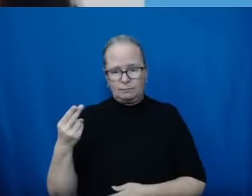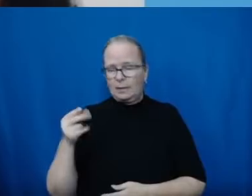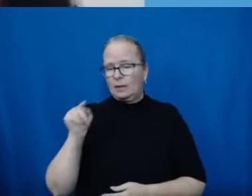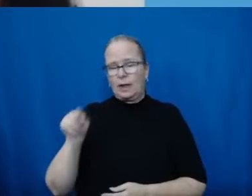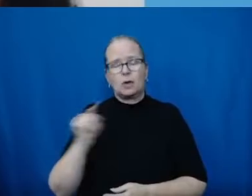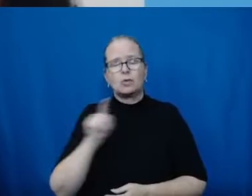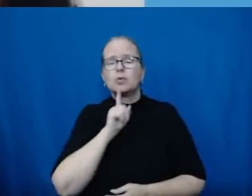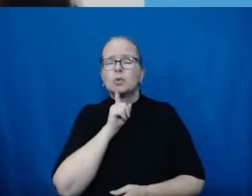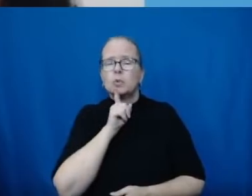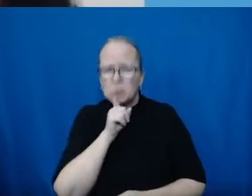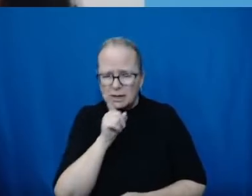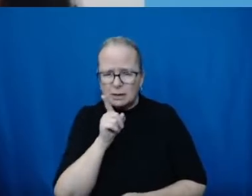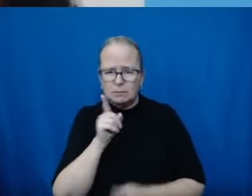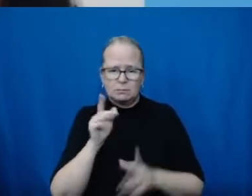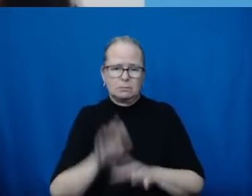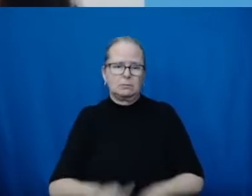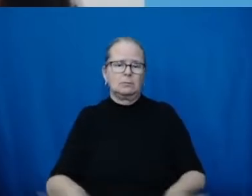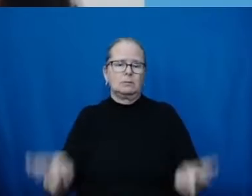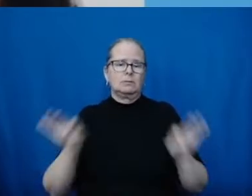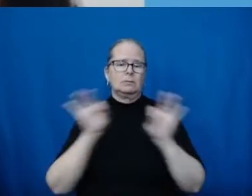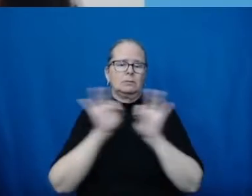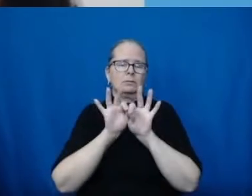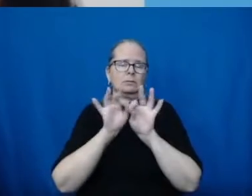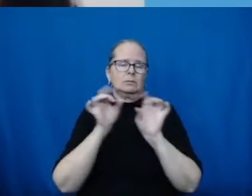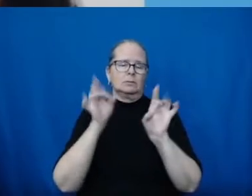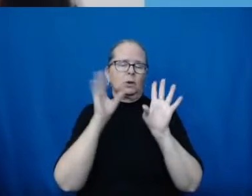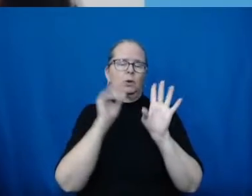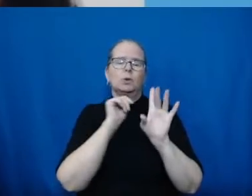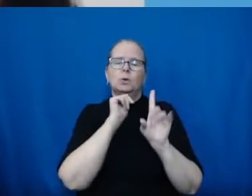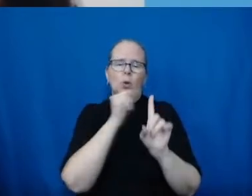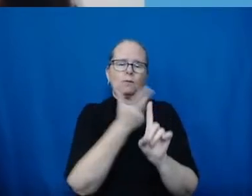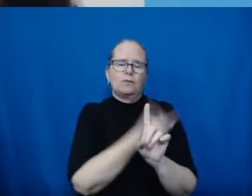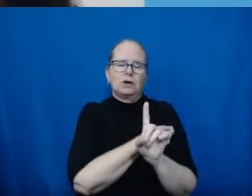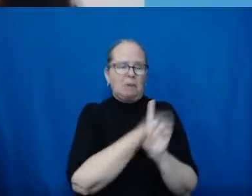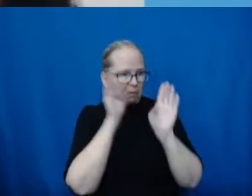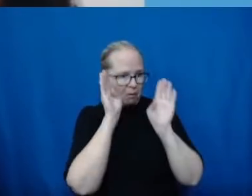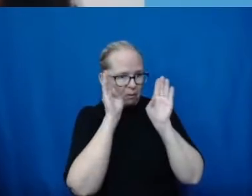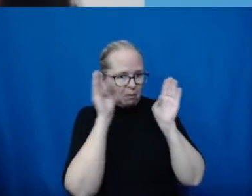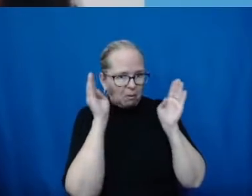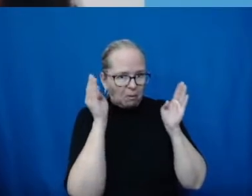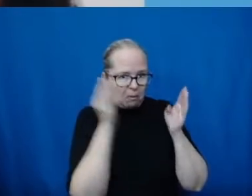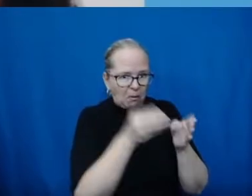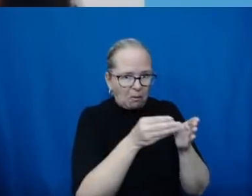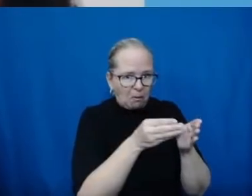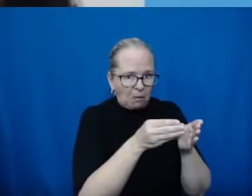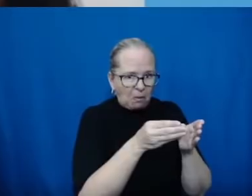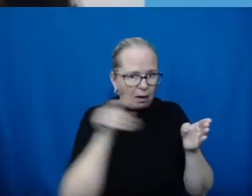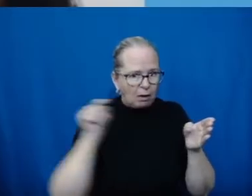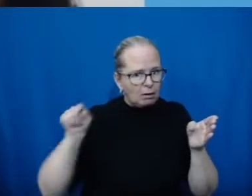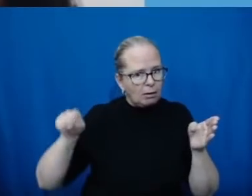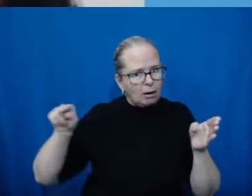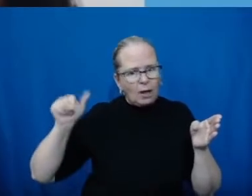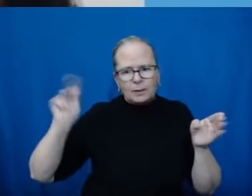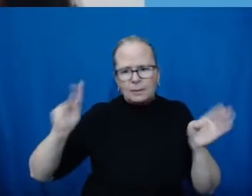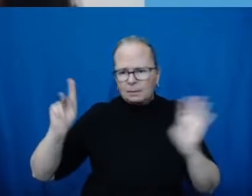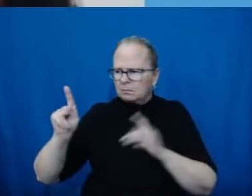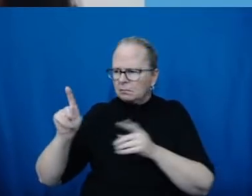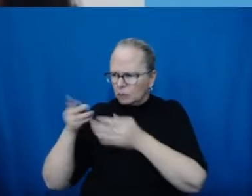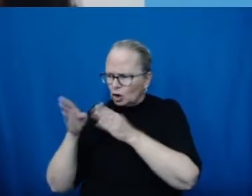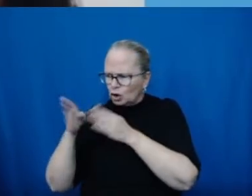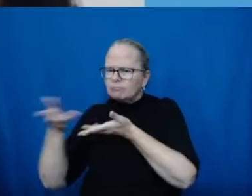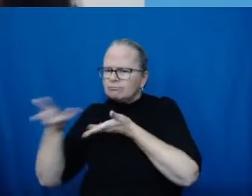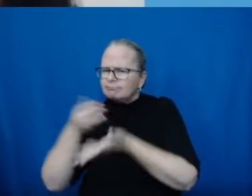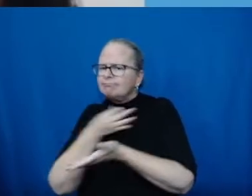with like genuine questions that get buried by the volume of the people with the bad reasons. And that there are people out there that can be reasoned